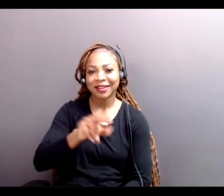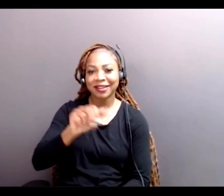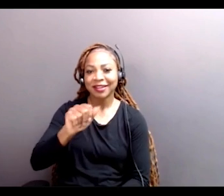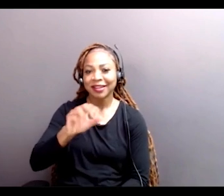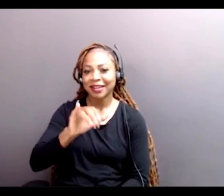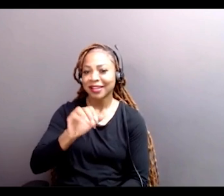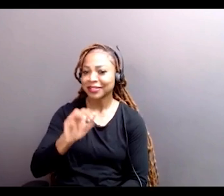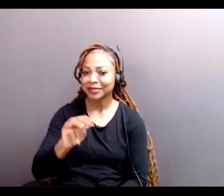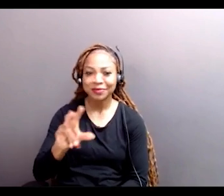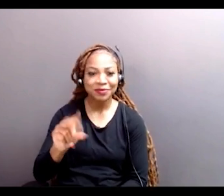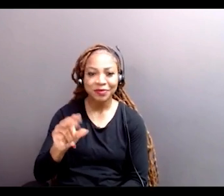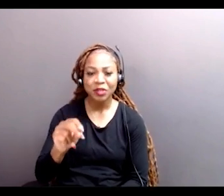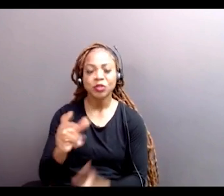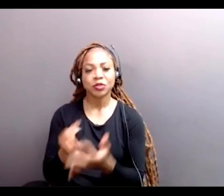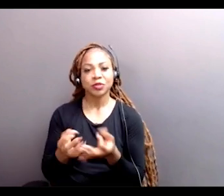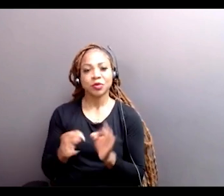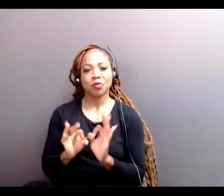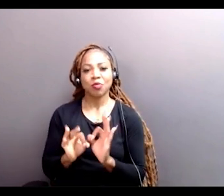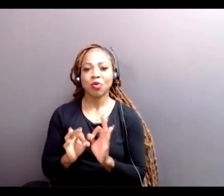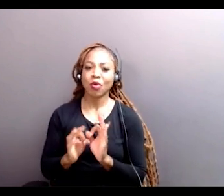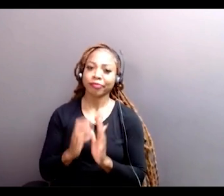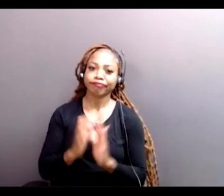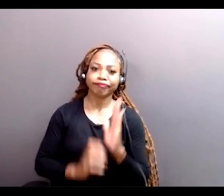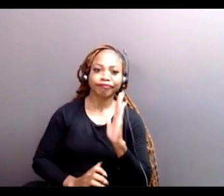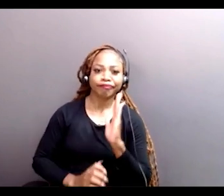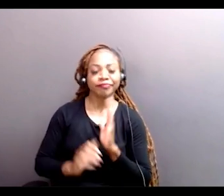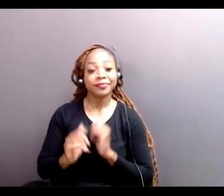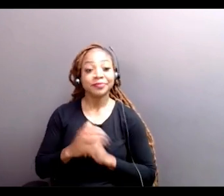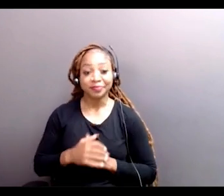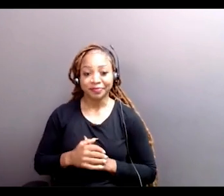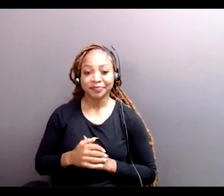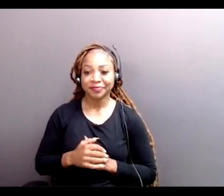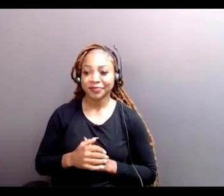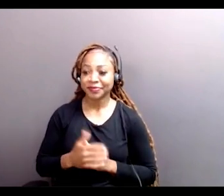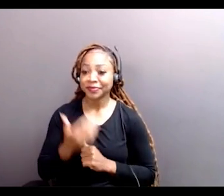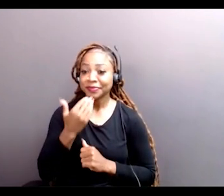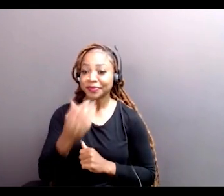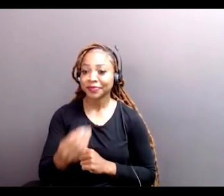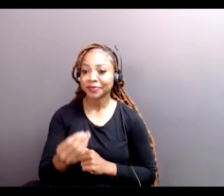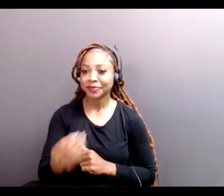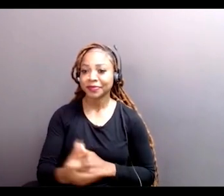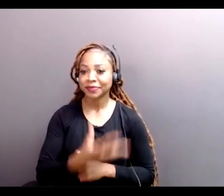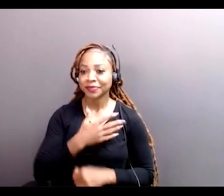So there's some really important additions of that nature. Next slide, please.